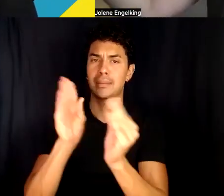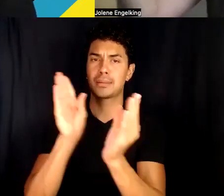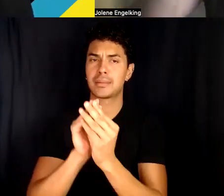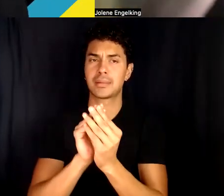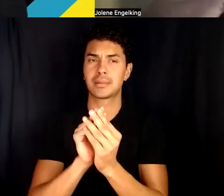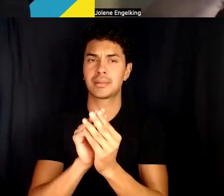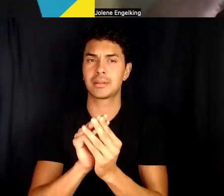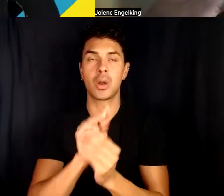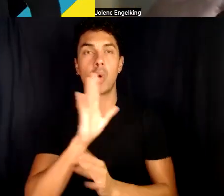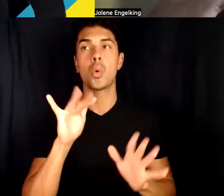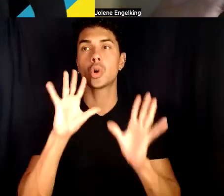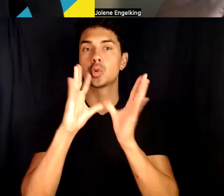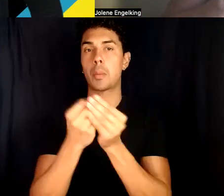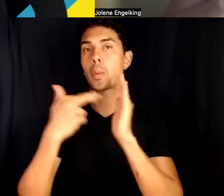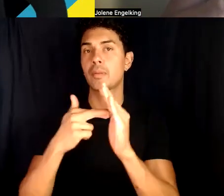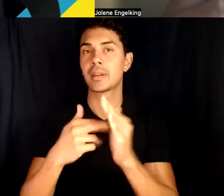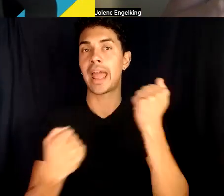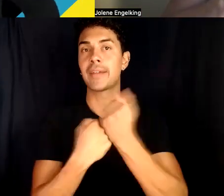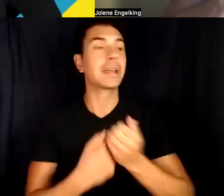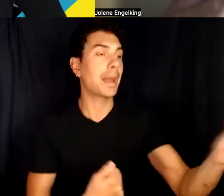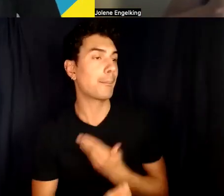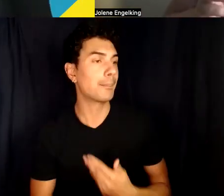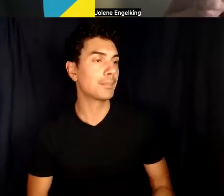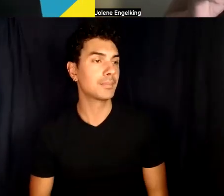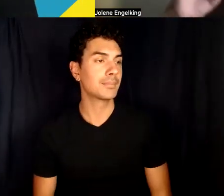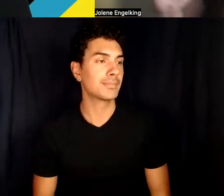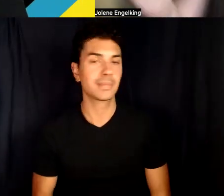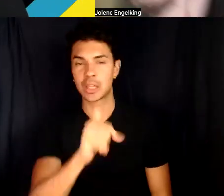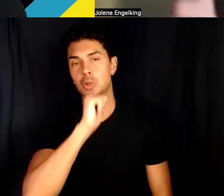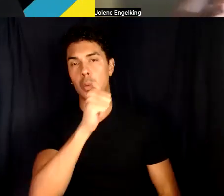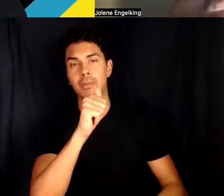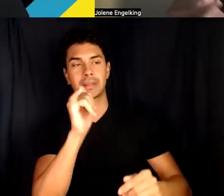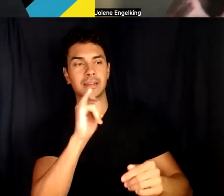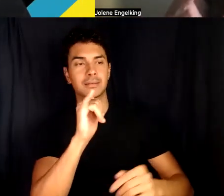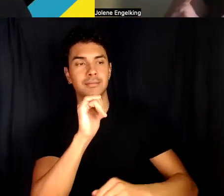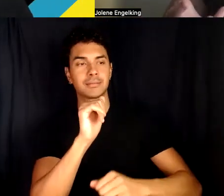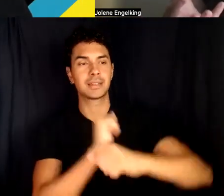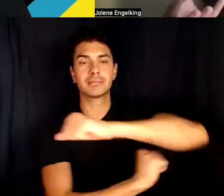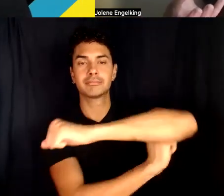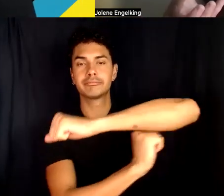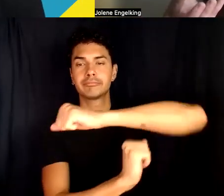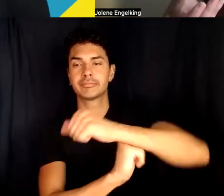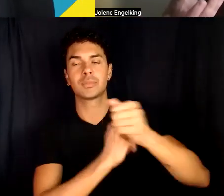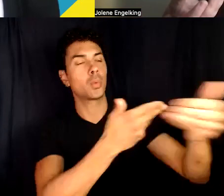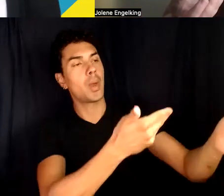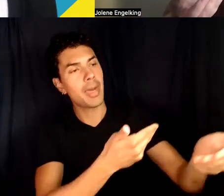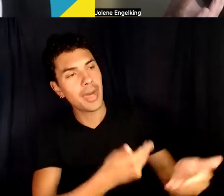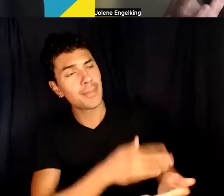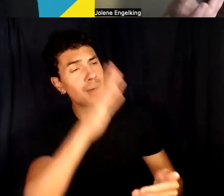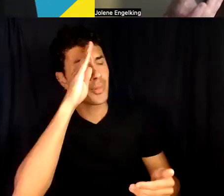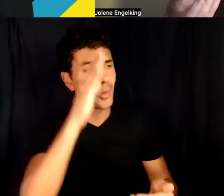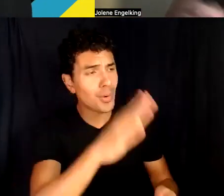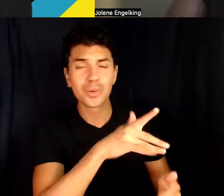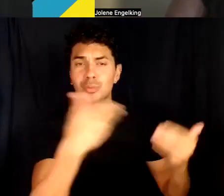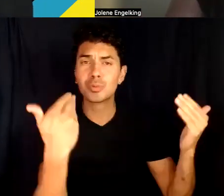So they invite the advocate, you know, in, and they don't really kind of like lay the groundwork or really make them feel welcome into